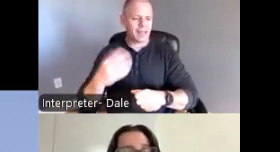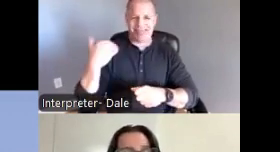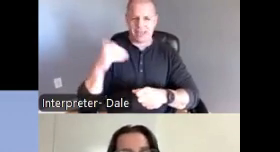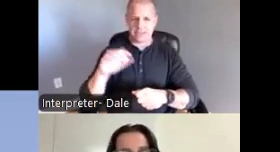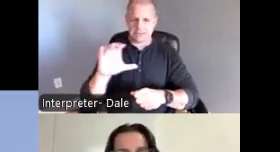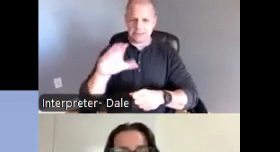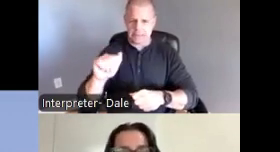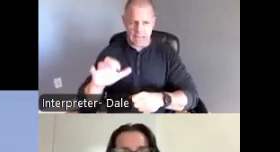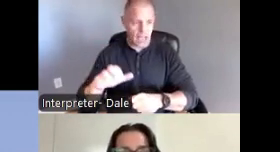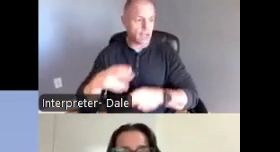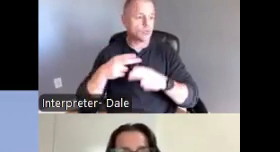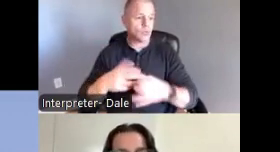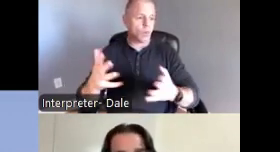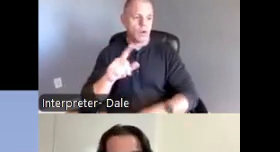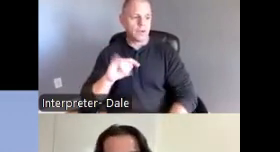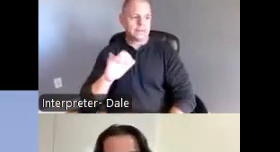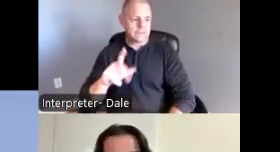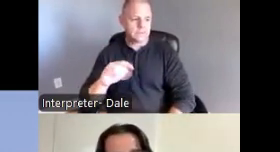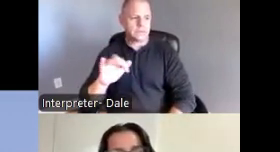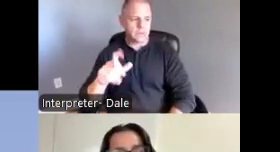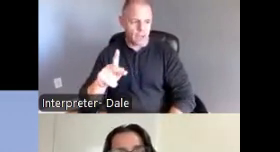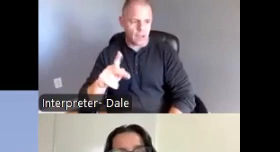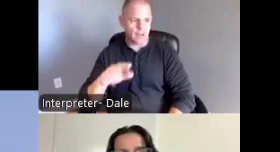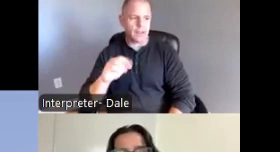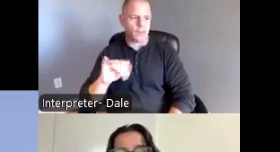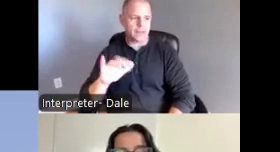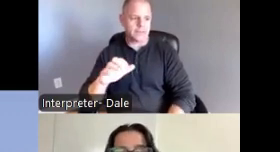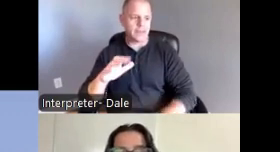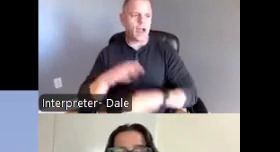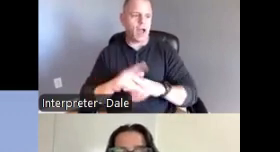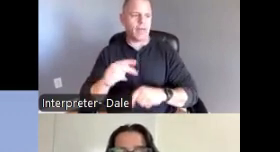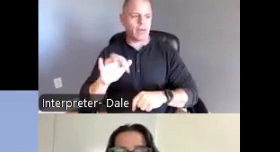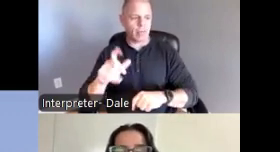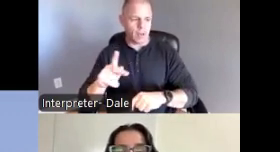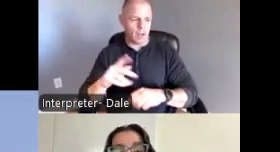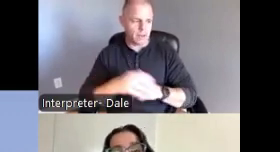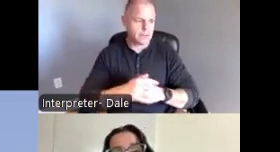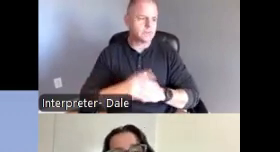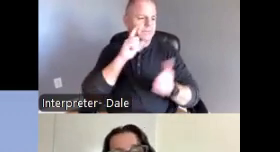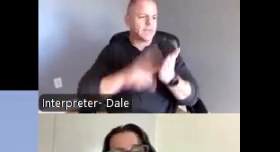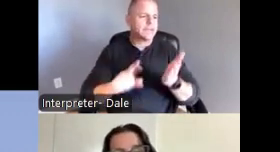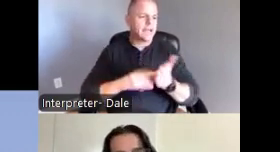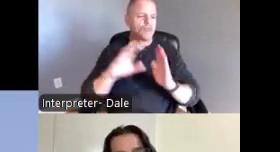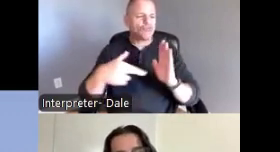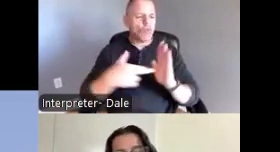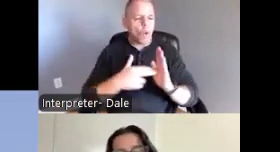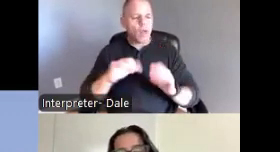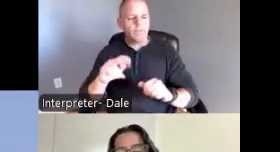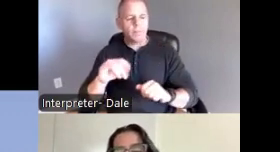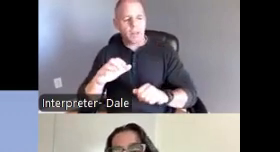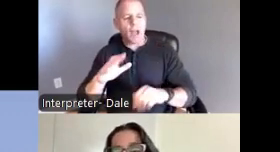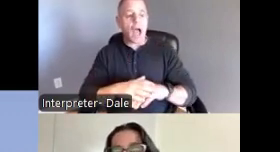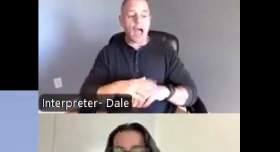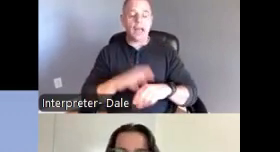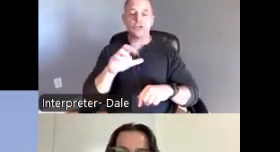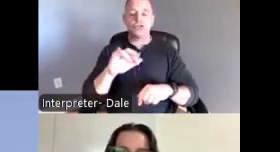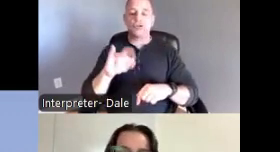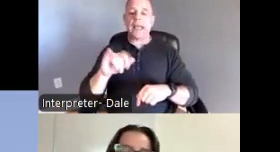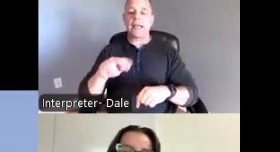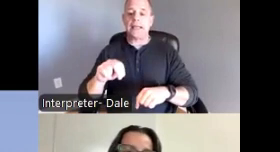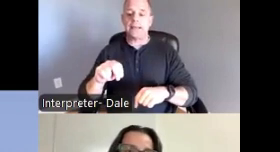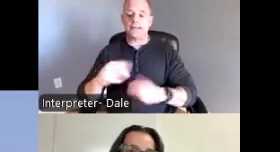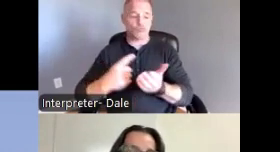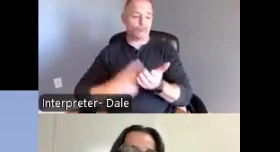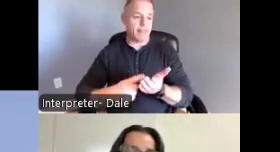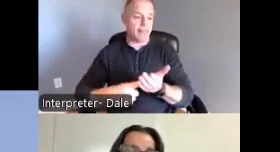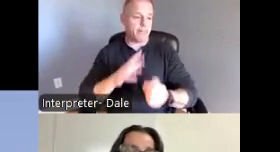entitled TikTok, Meek is on the Clock, investigating the role of meek on circadian rhythms and its impact on lung cancer. But before starting